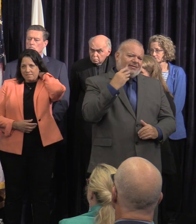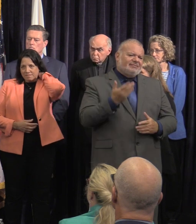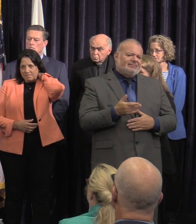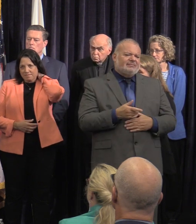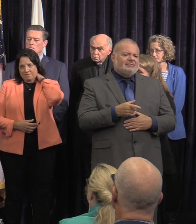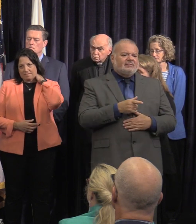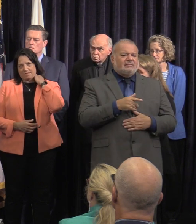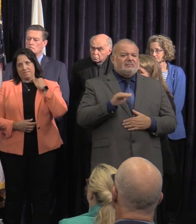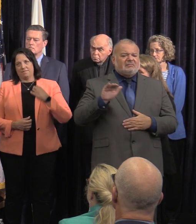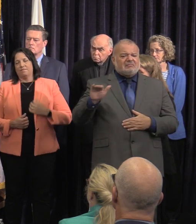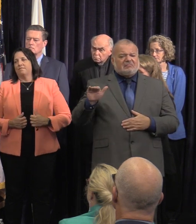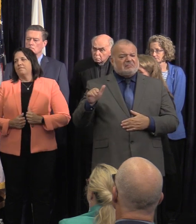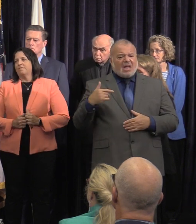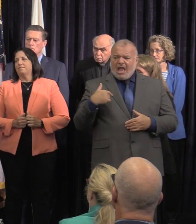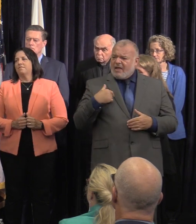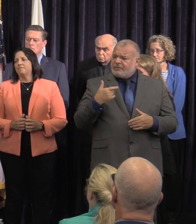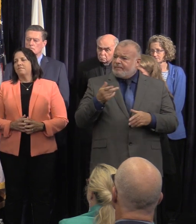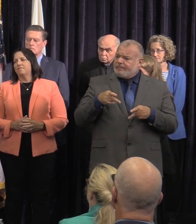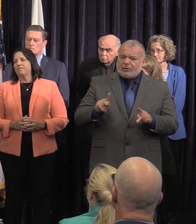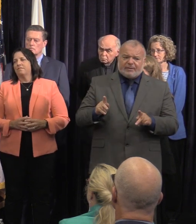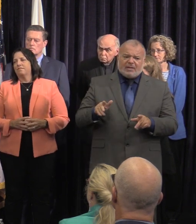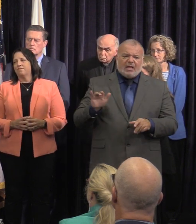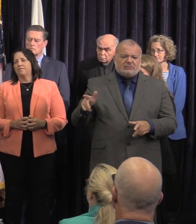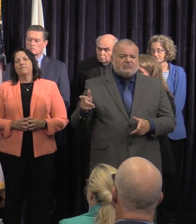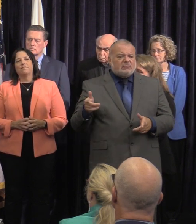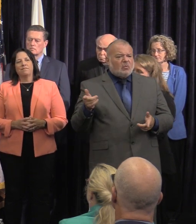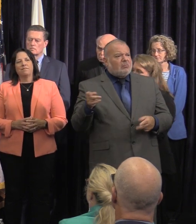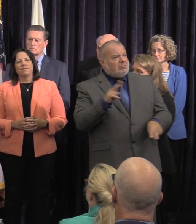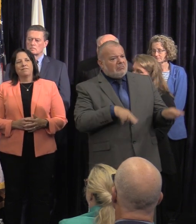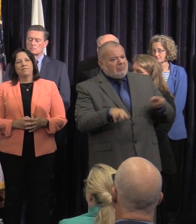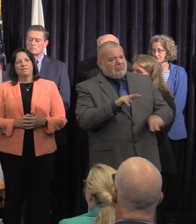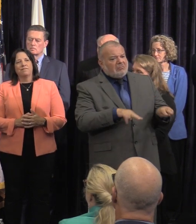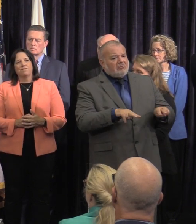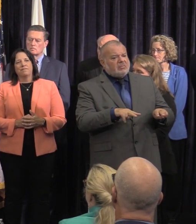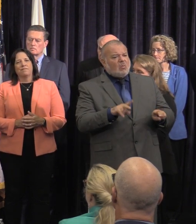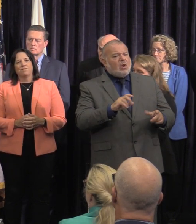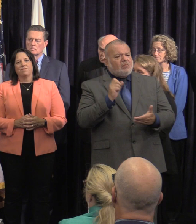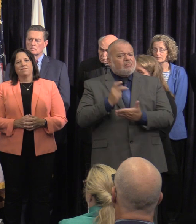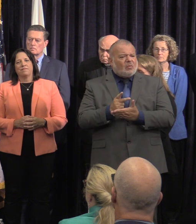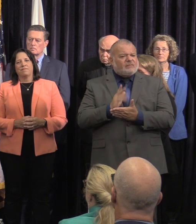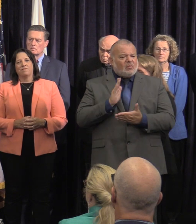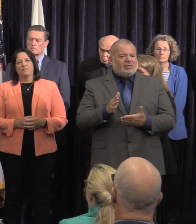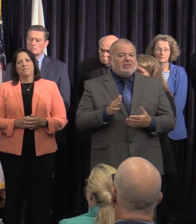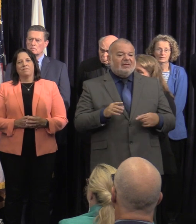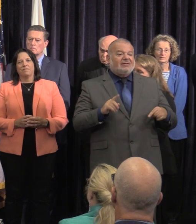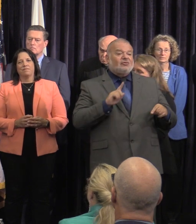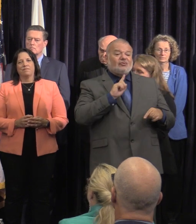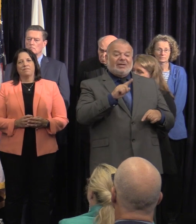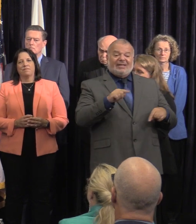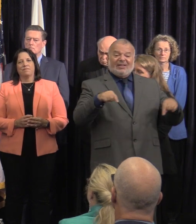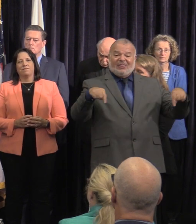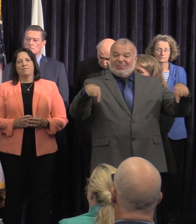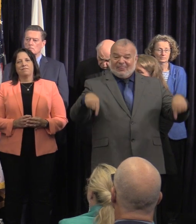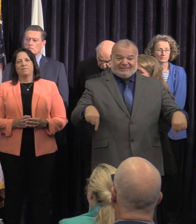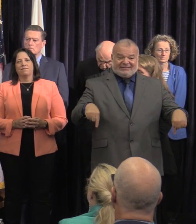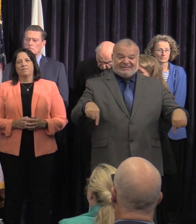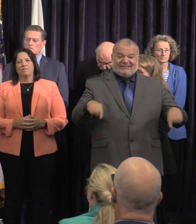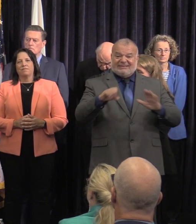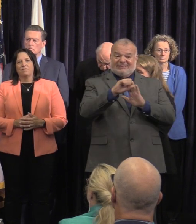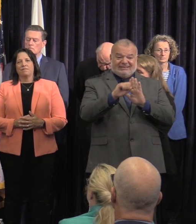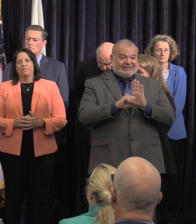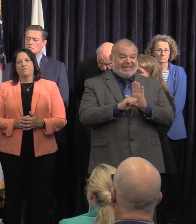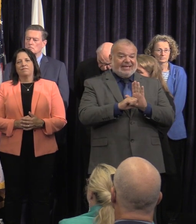And again, I have seen the great people of the state. I have seen them step up in moments of trial